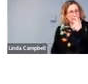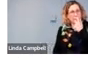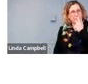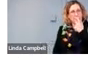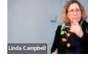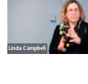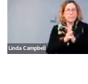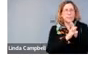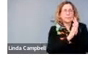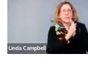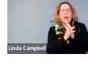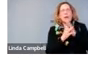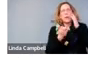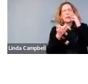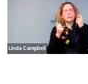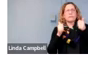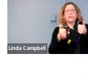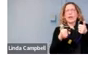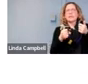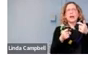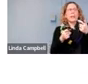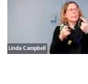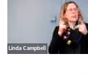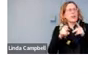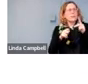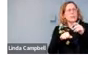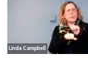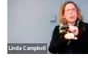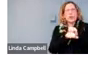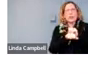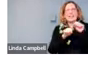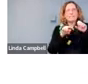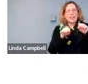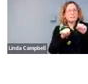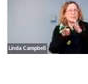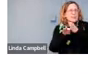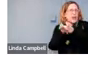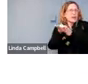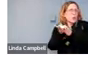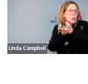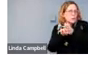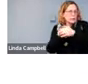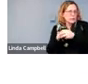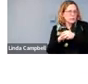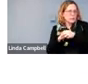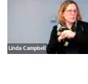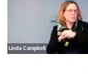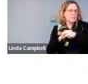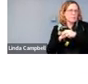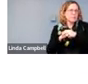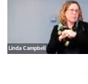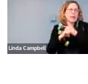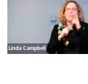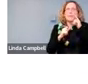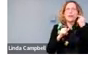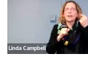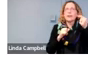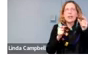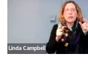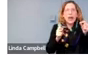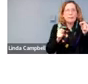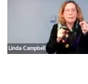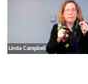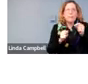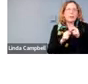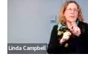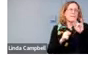All right, so bringing it back to home in the Maritimes, there's a lot of people working on invasive species on the